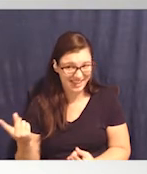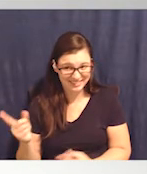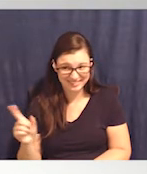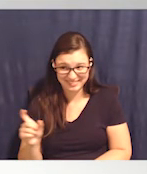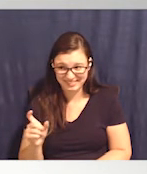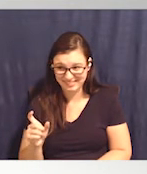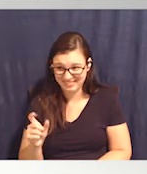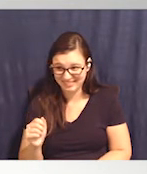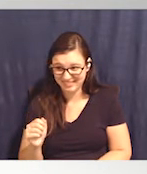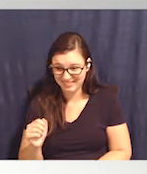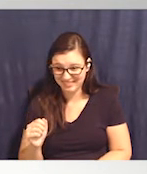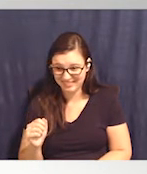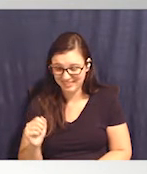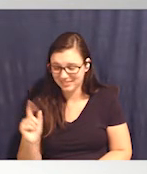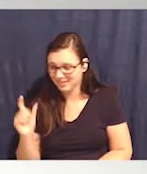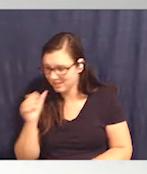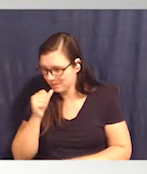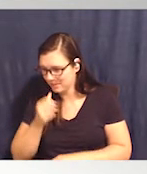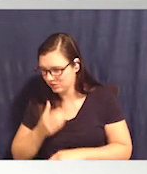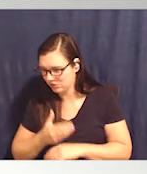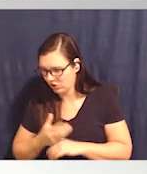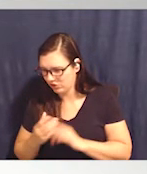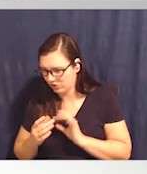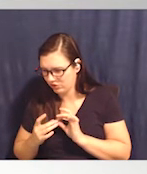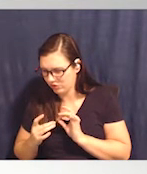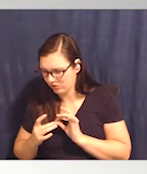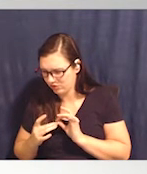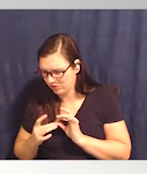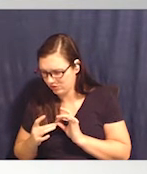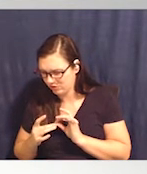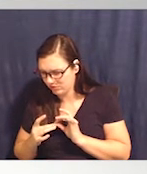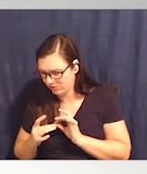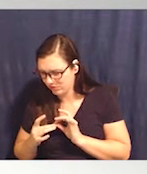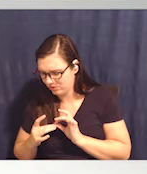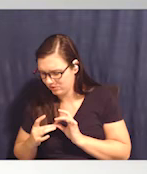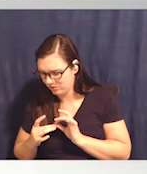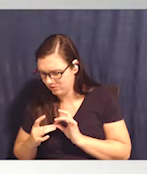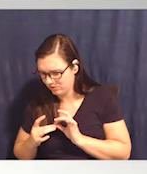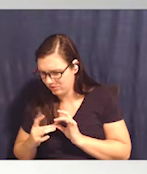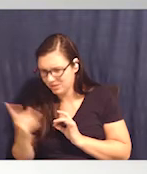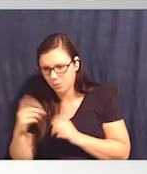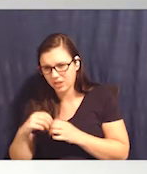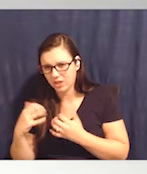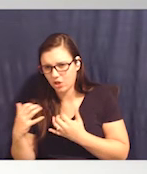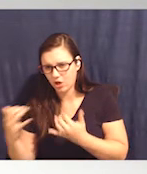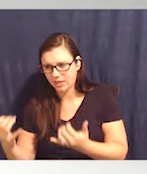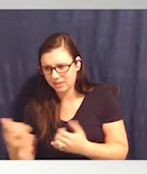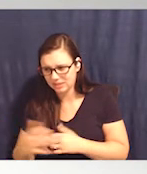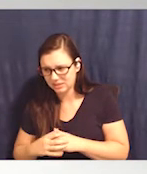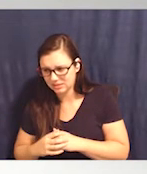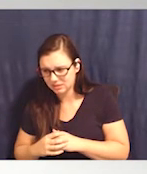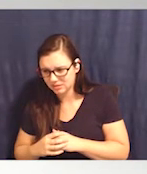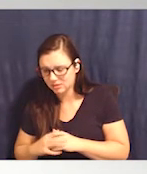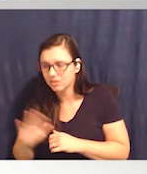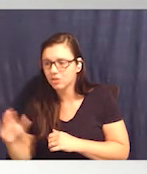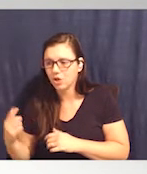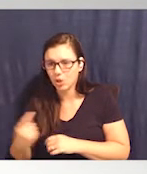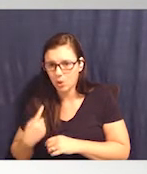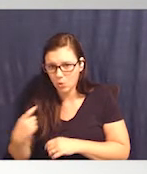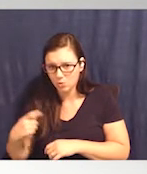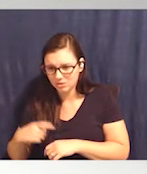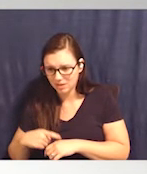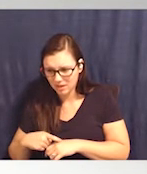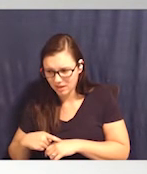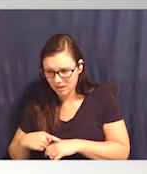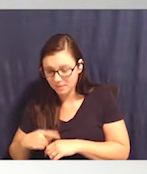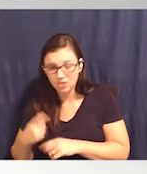just went for built it up. This is your alone time. Mm-hmm. And I just went for a little walk in the neighborhood.